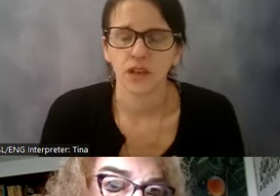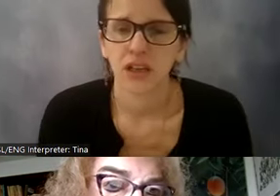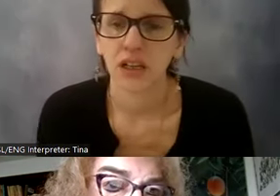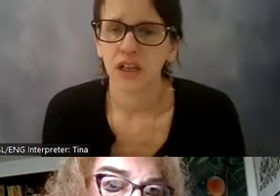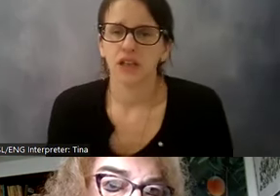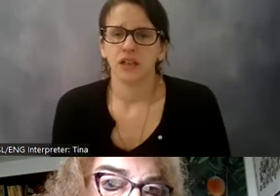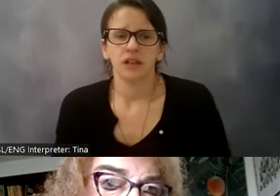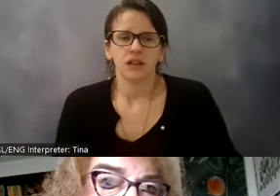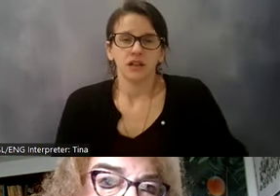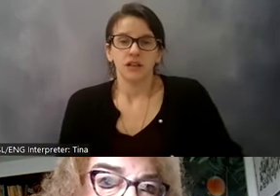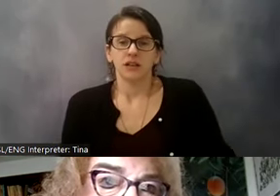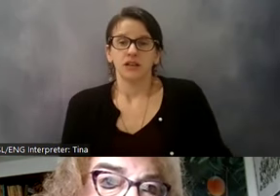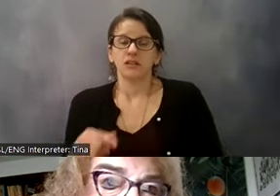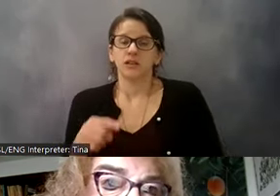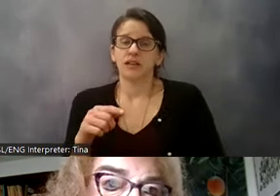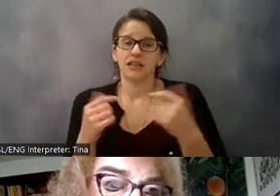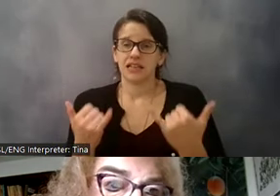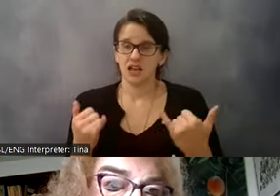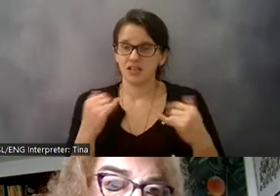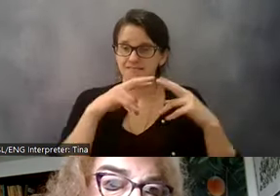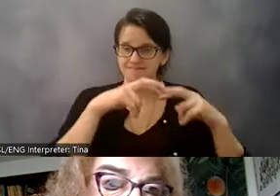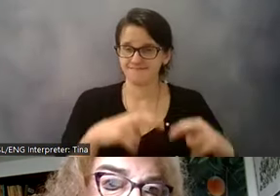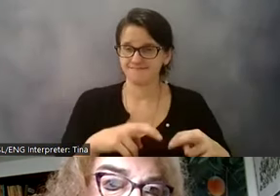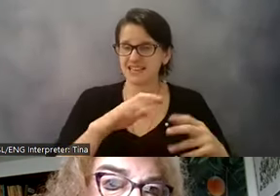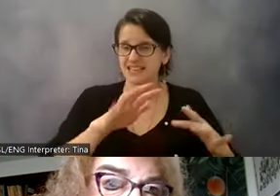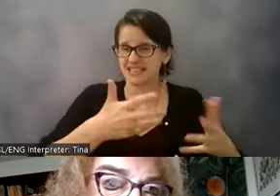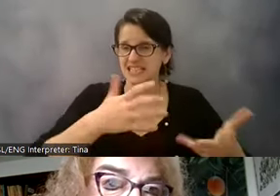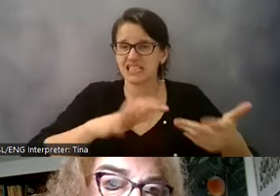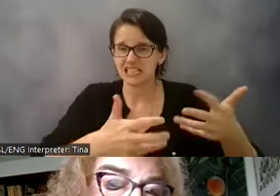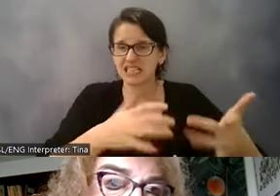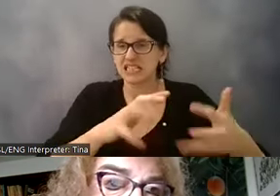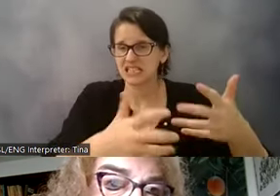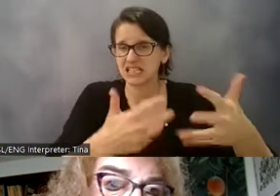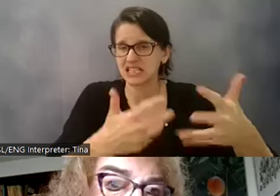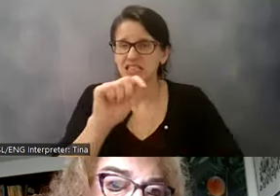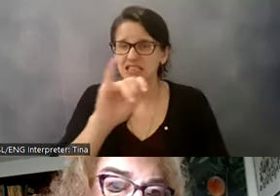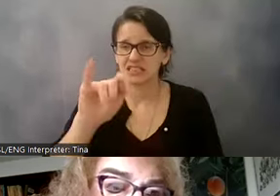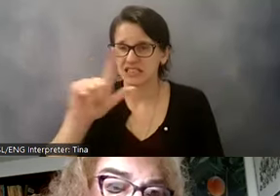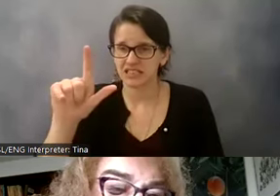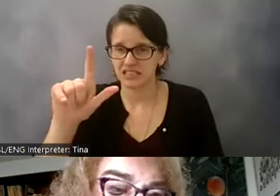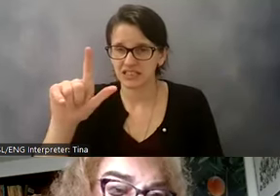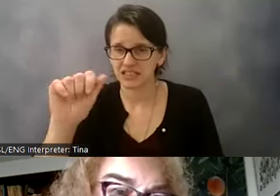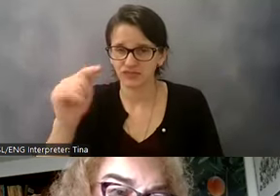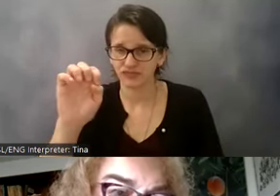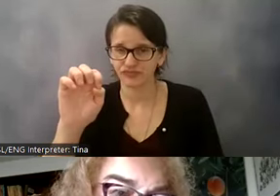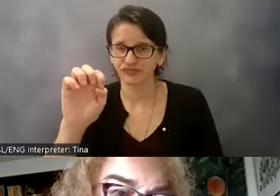so we're looking at tillage, and there's listed on the right side some of the benefits